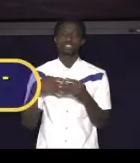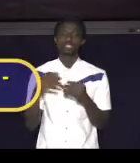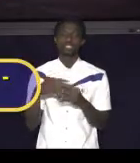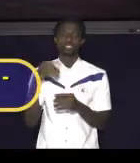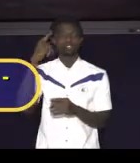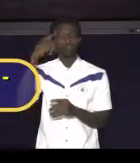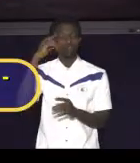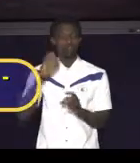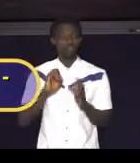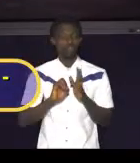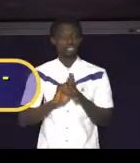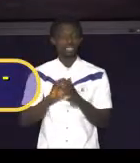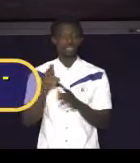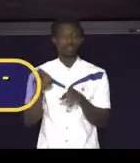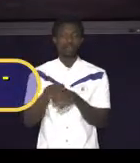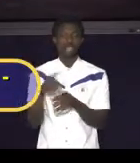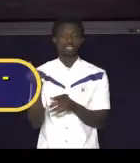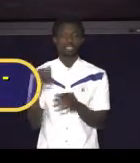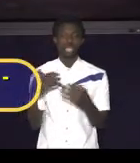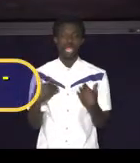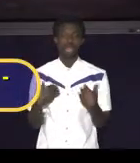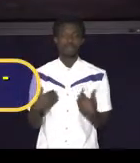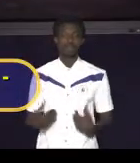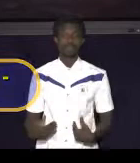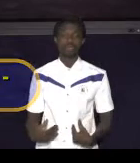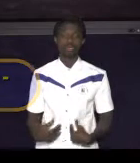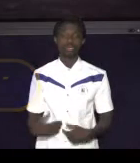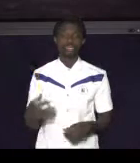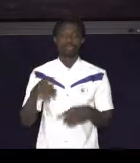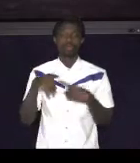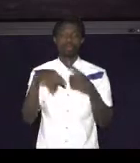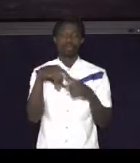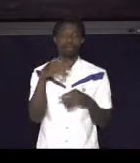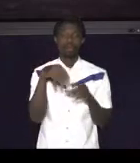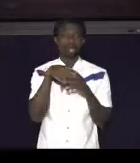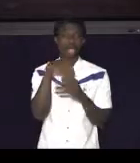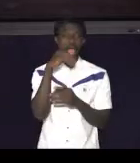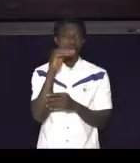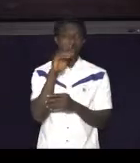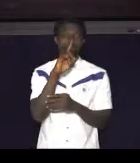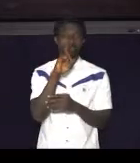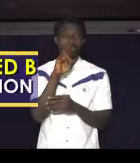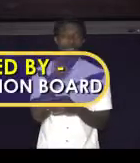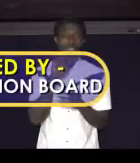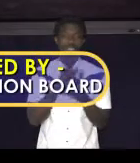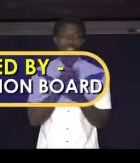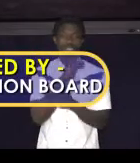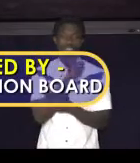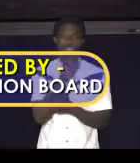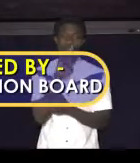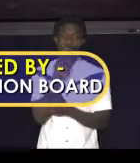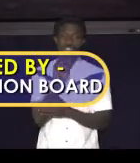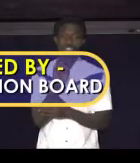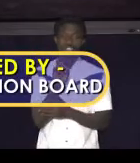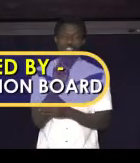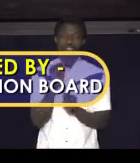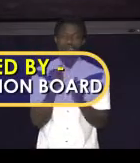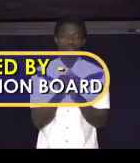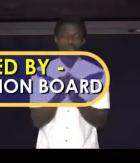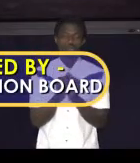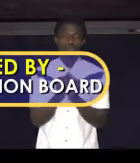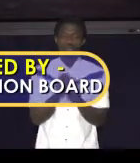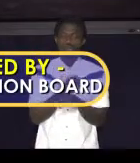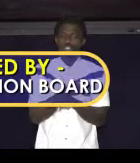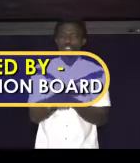sentences. For example, has anybody gone out? That's a question. We didn't